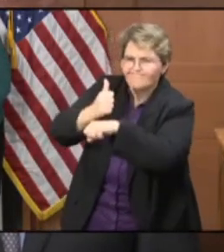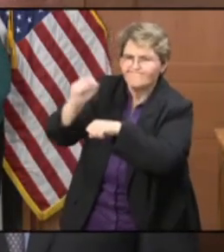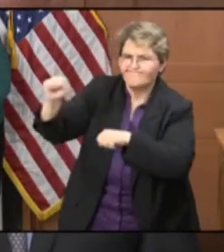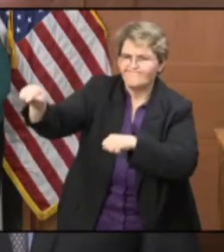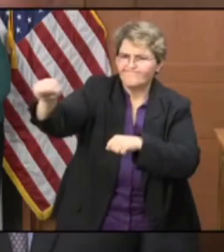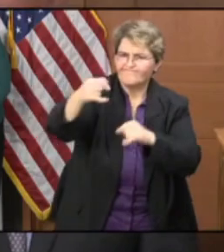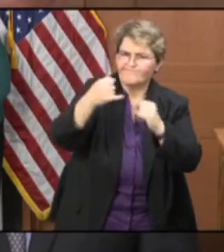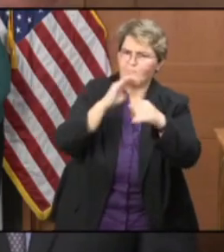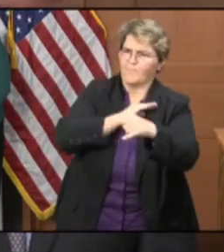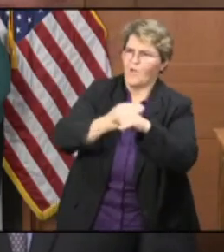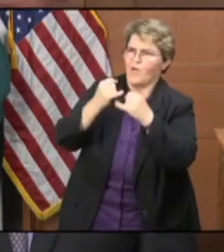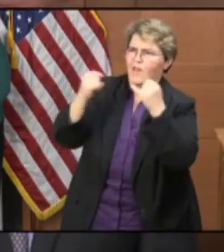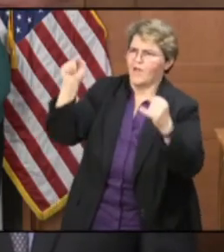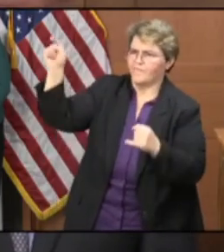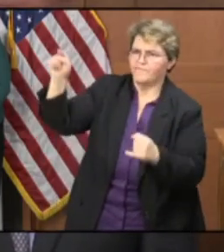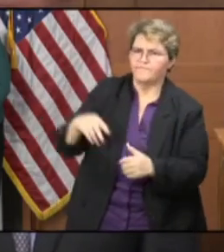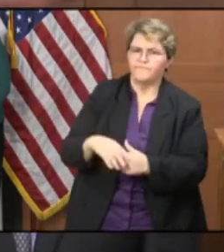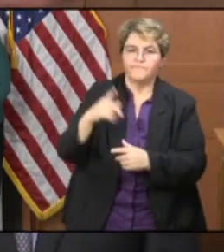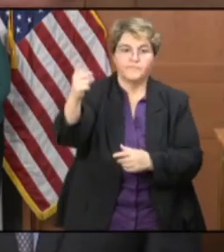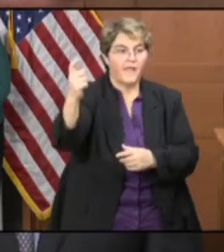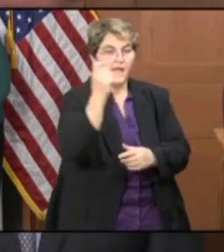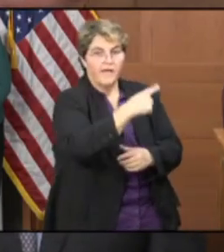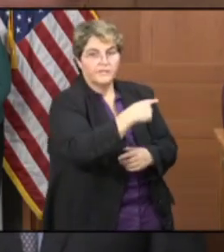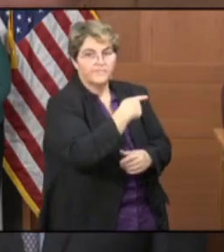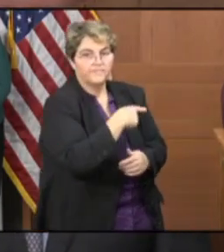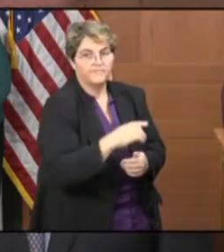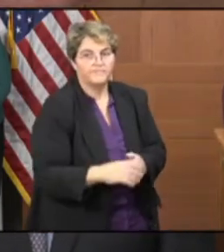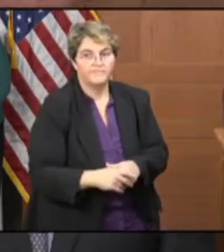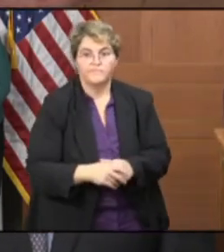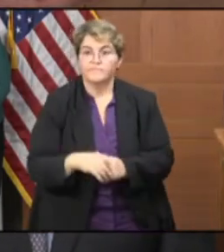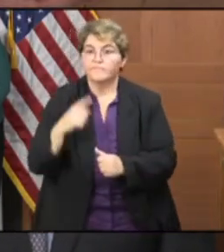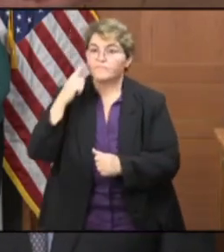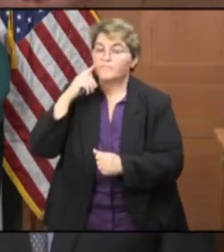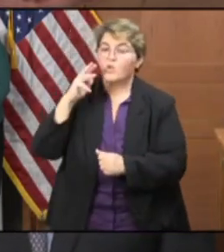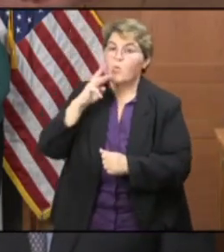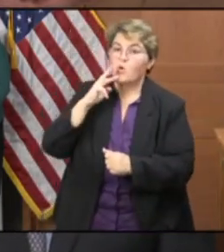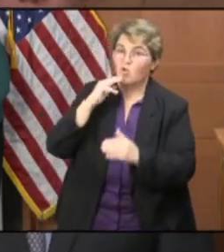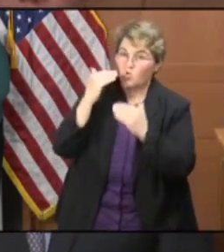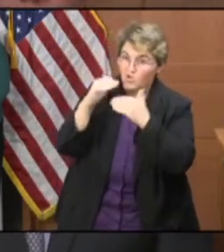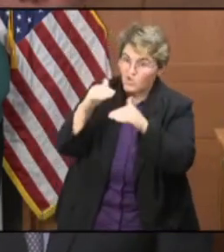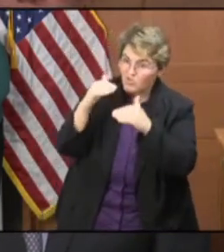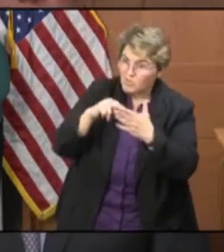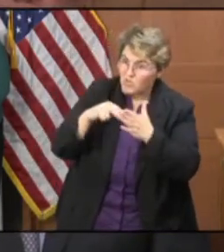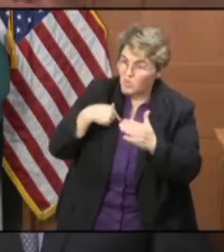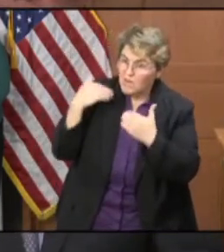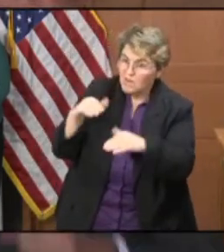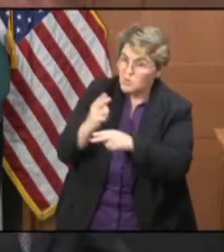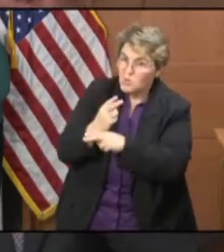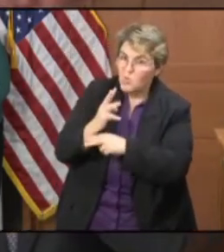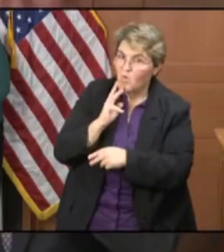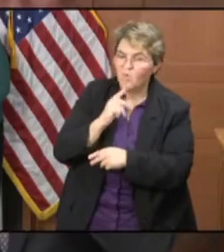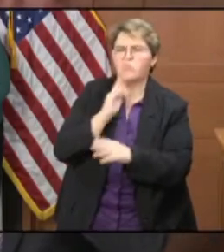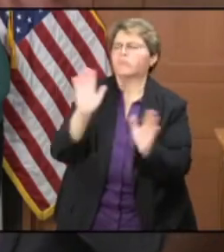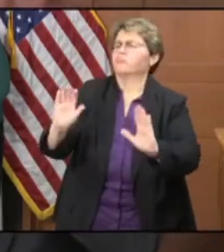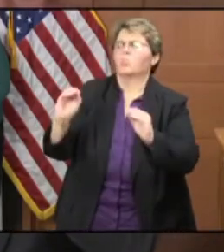any talk of like water restrictions, water levels around? Not at this time.